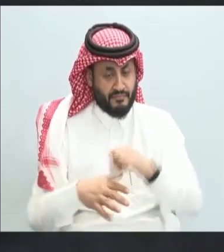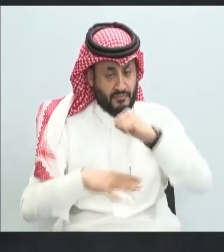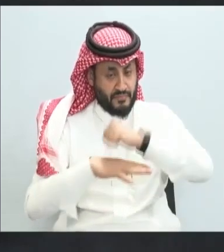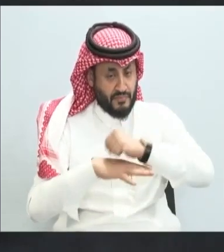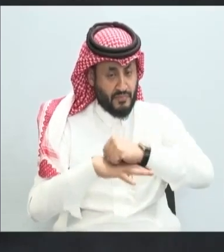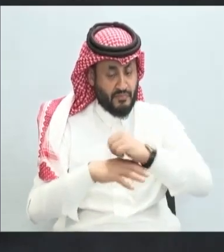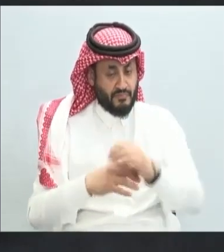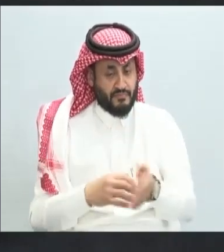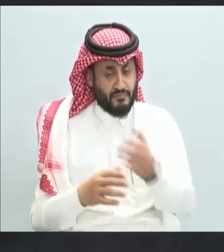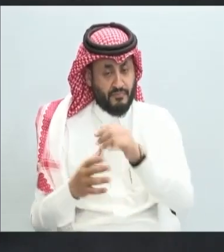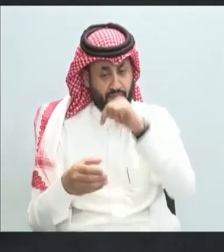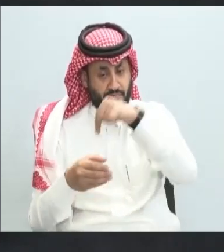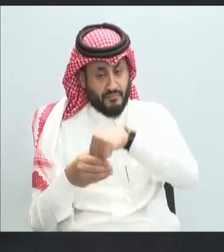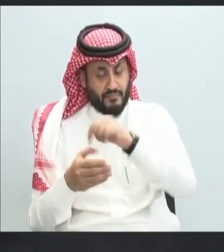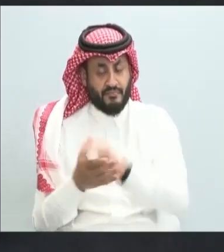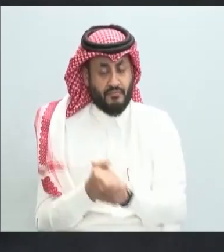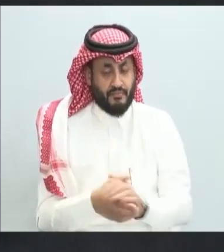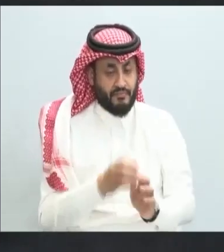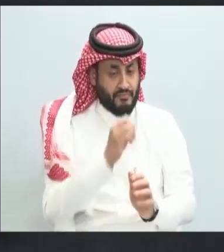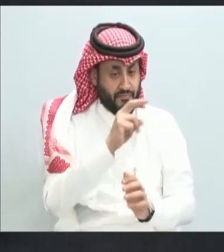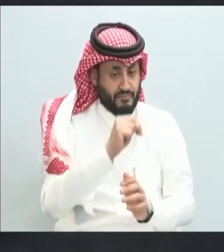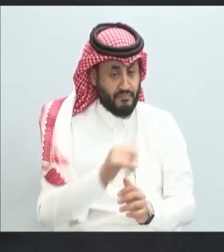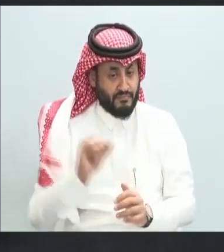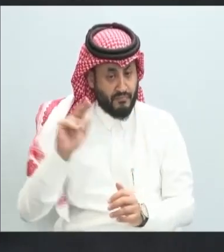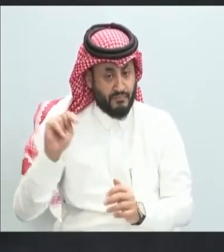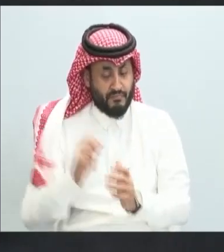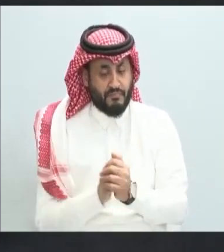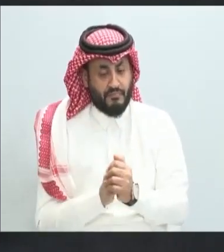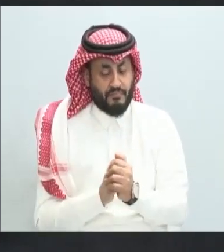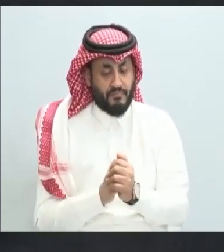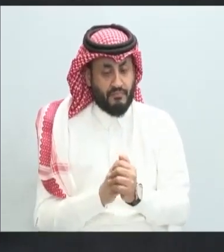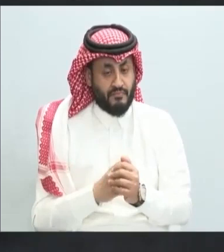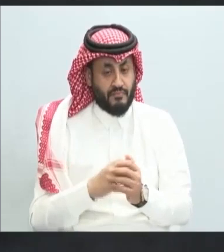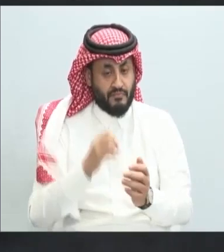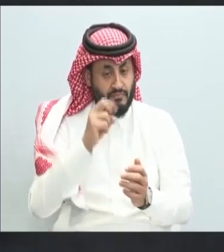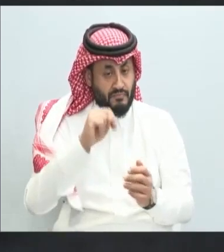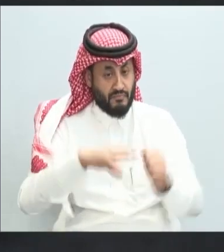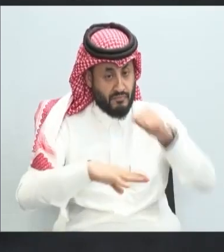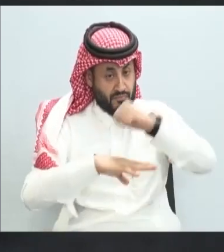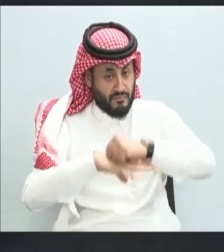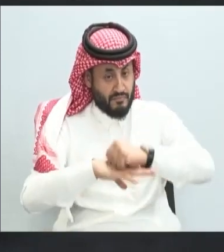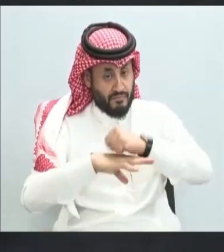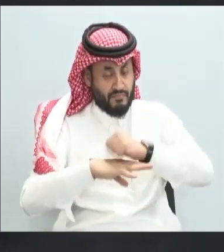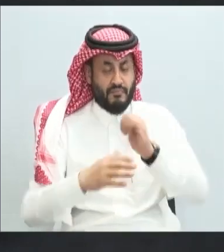on and in. When we say my sock is